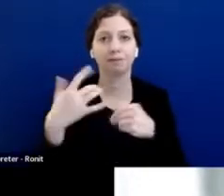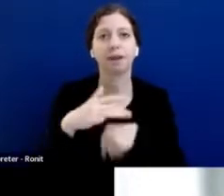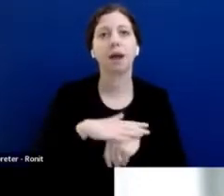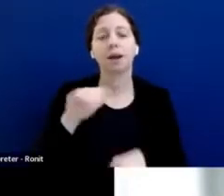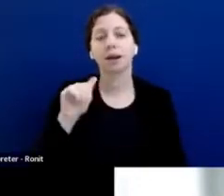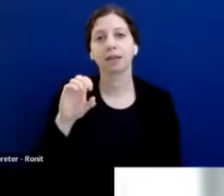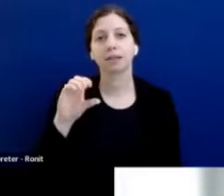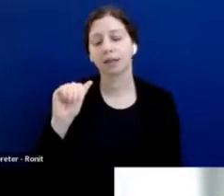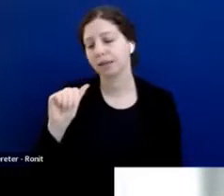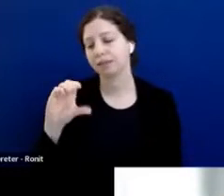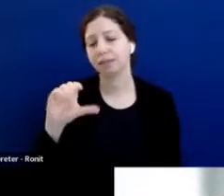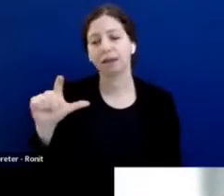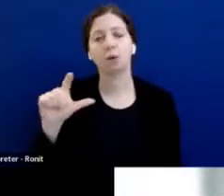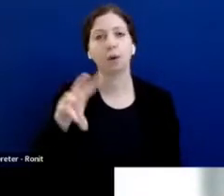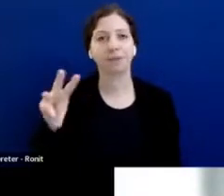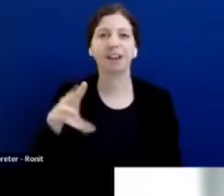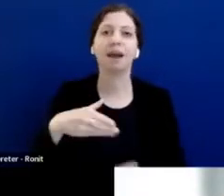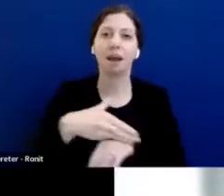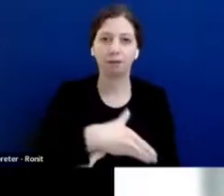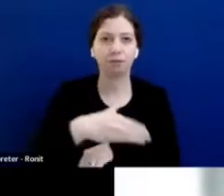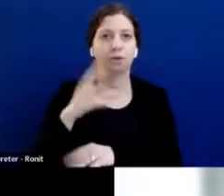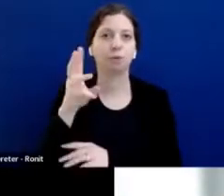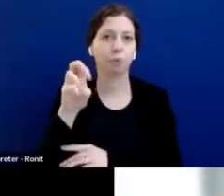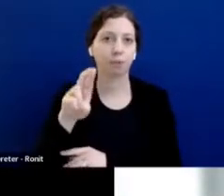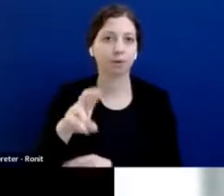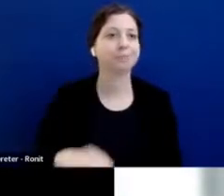the webinar. Next slide.